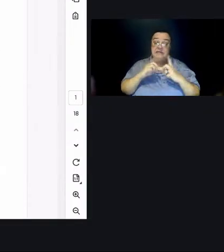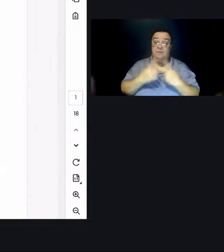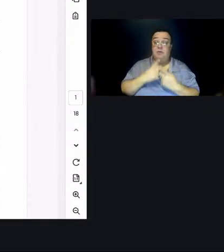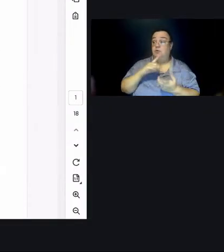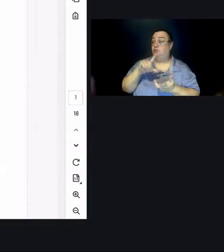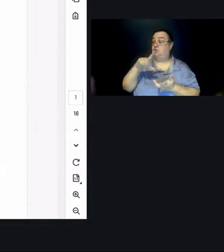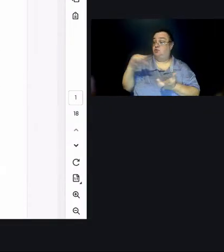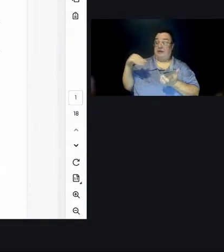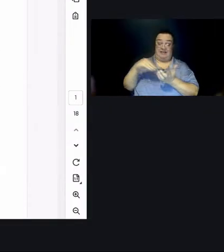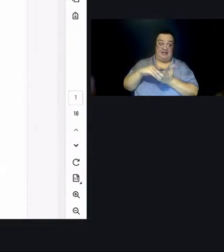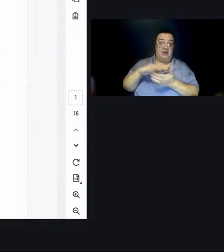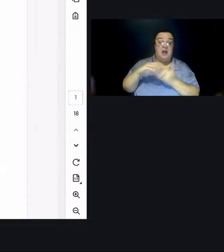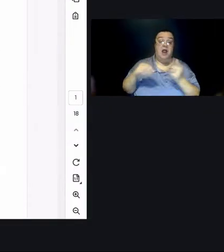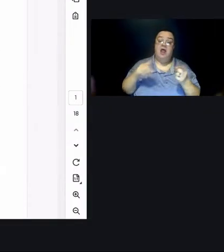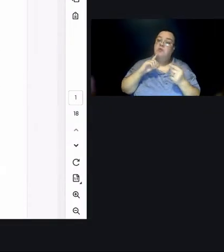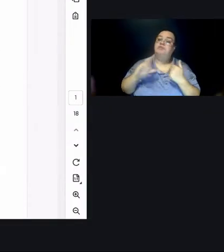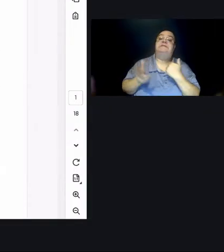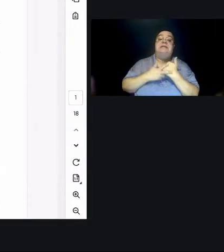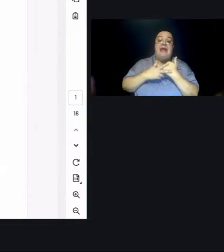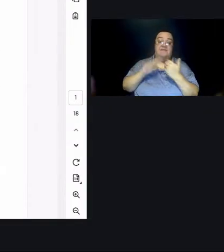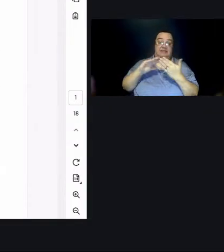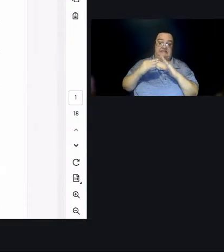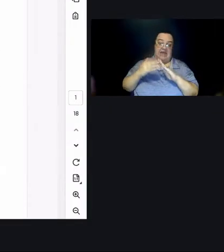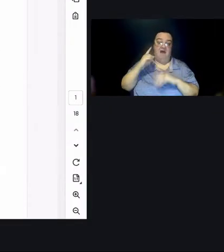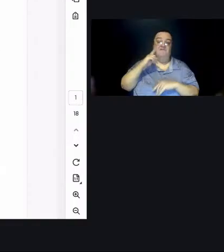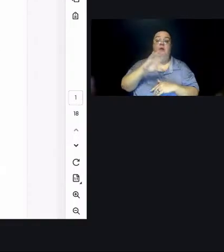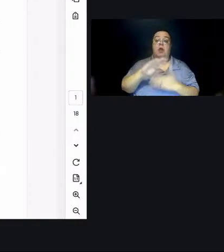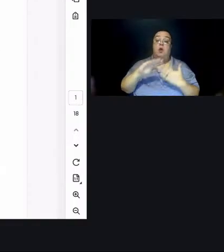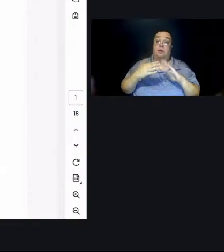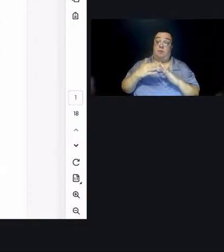$20,000 they're saving the town for their community engagement.